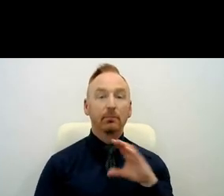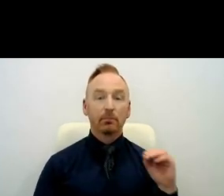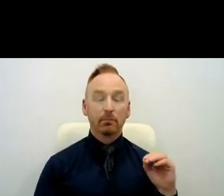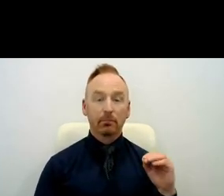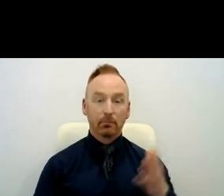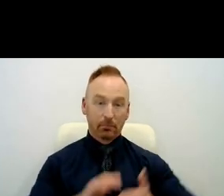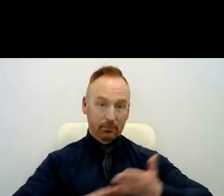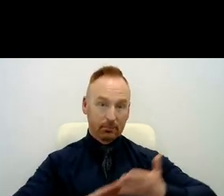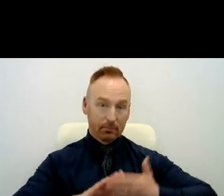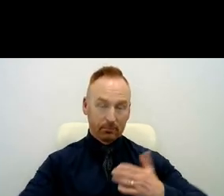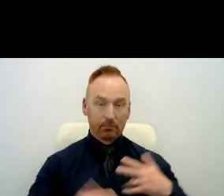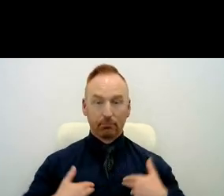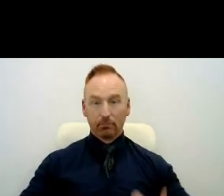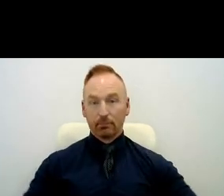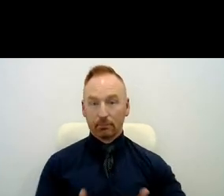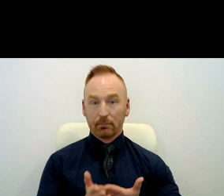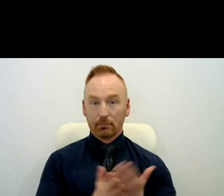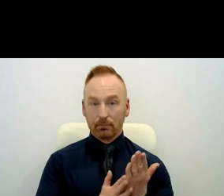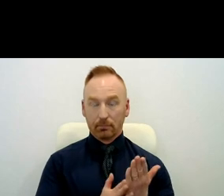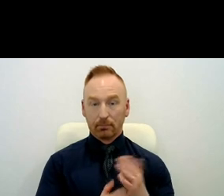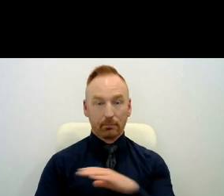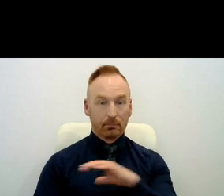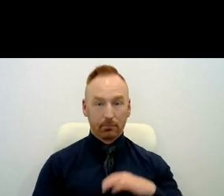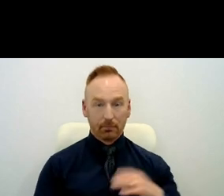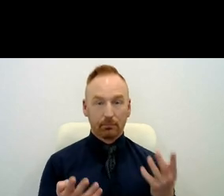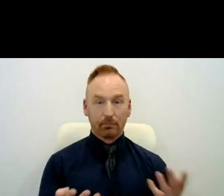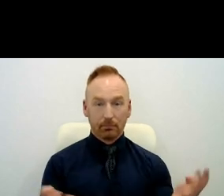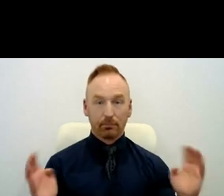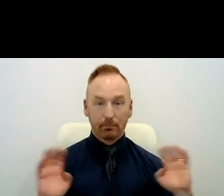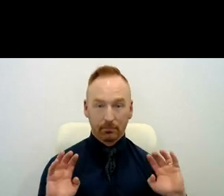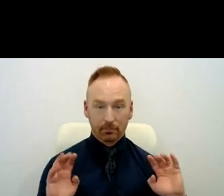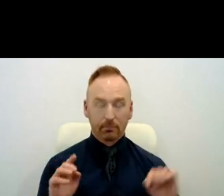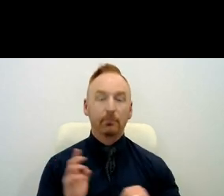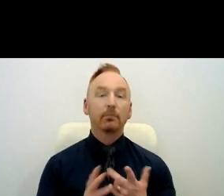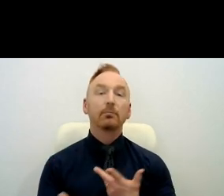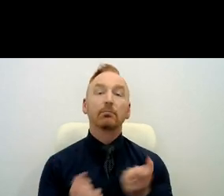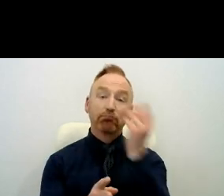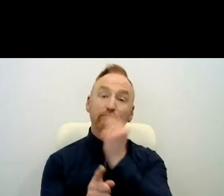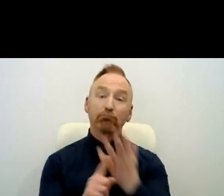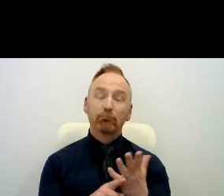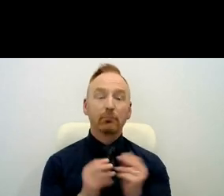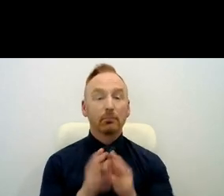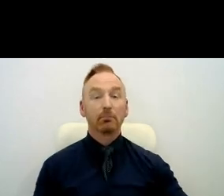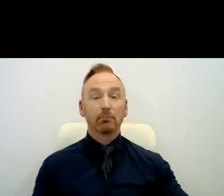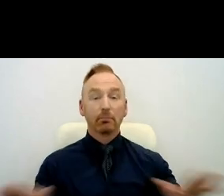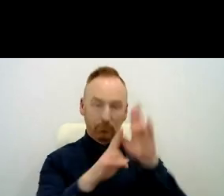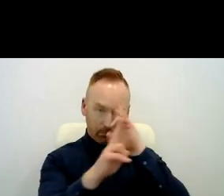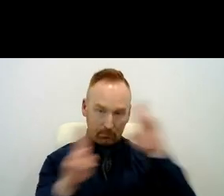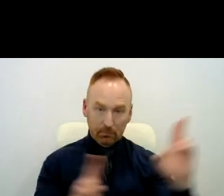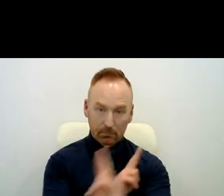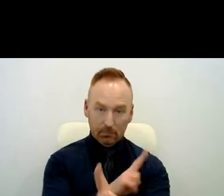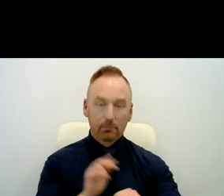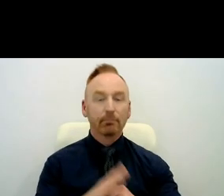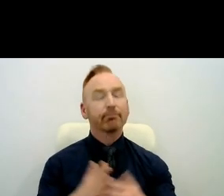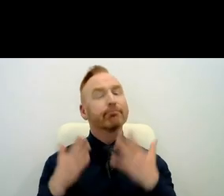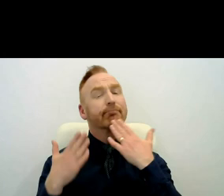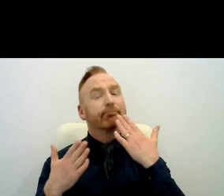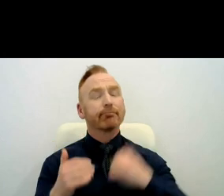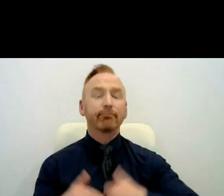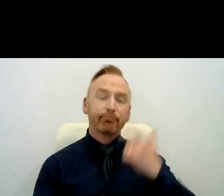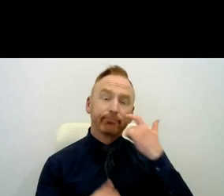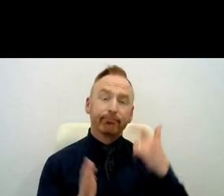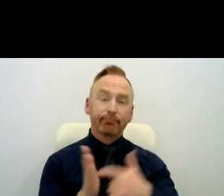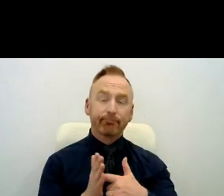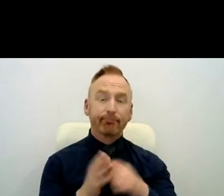the co-chair of the Human Rights Committee of Council. Let me begin with our land acknowledgement. We are